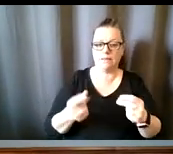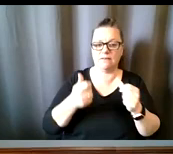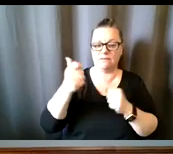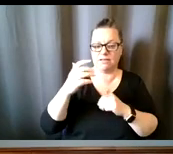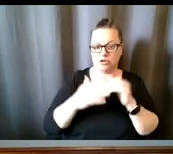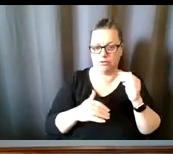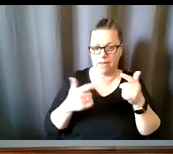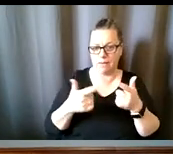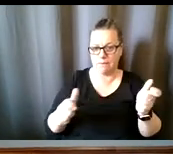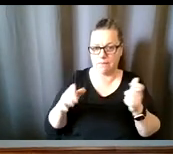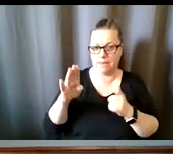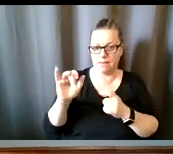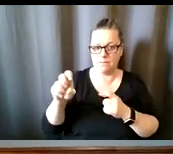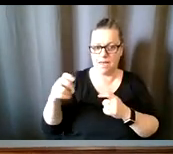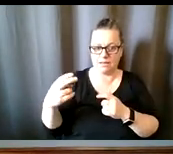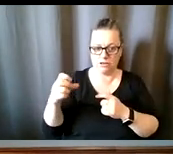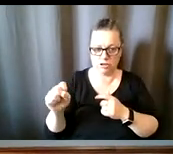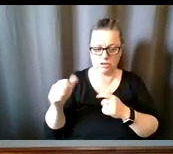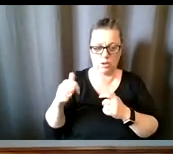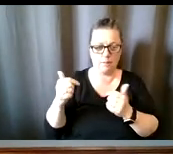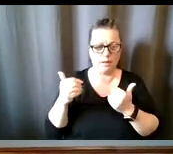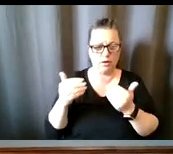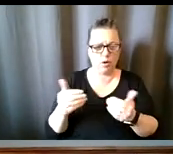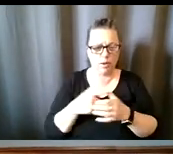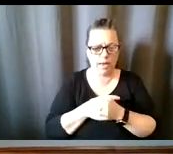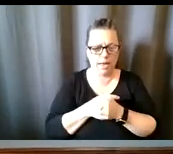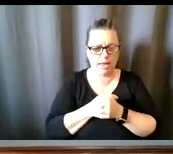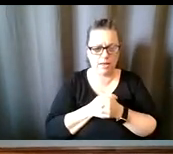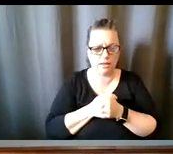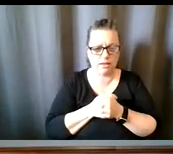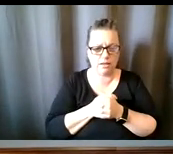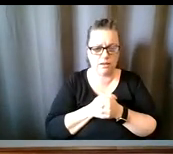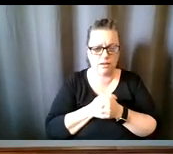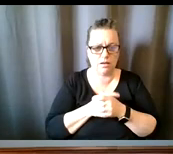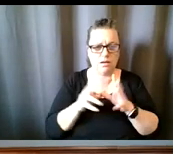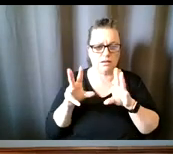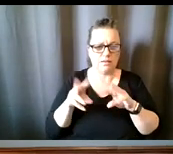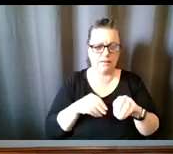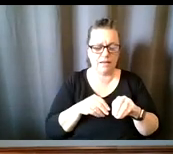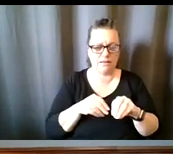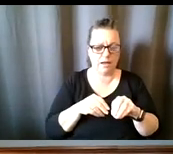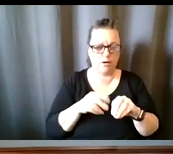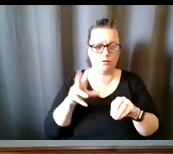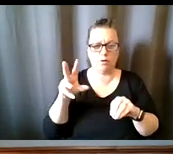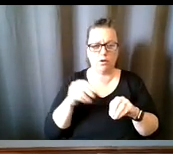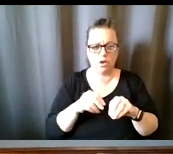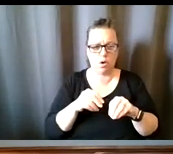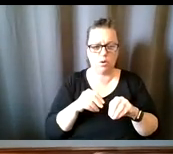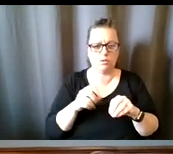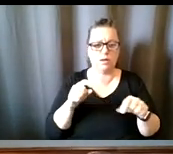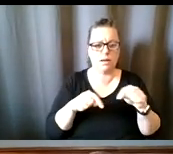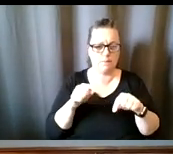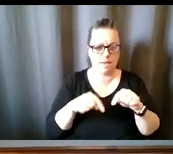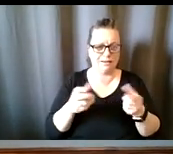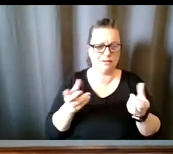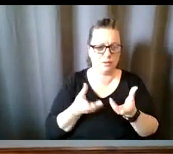do big batches. So I'm going to go ahead and take that down and close that out and come back to here.